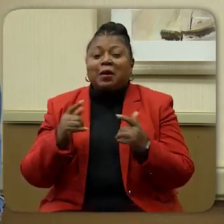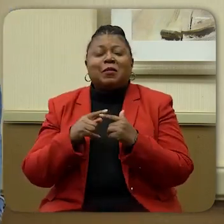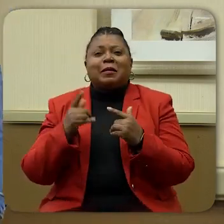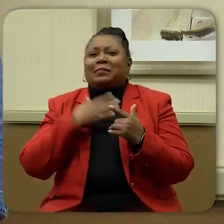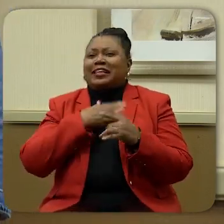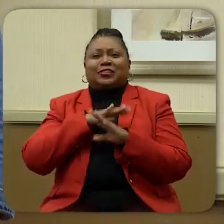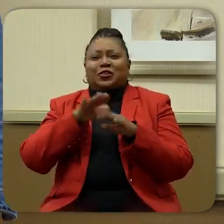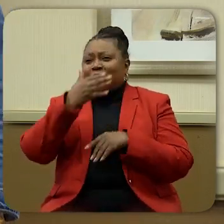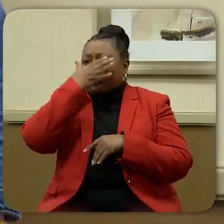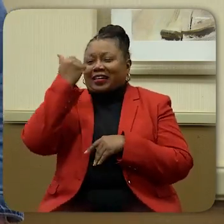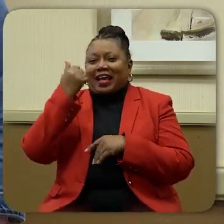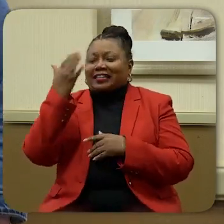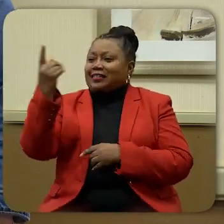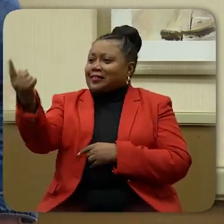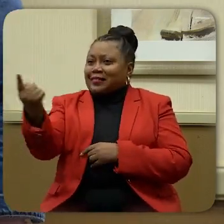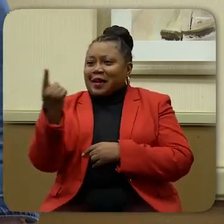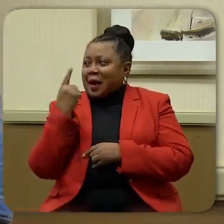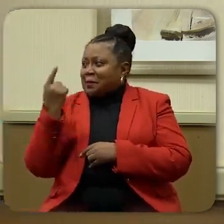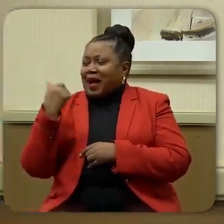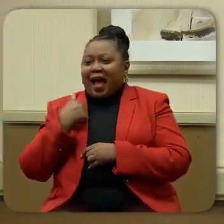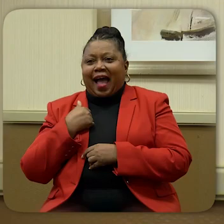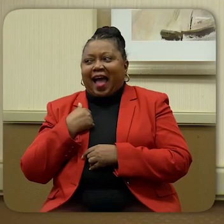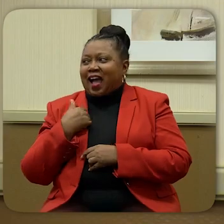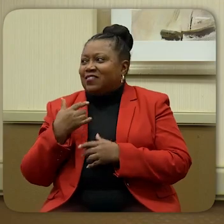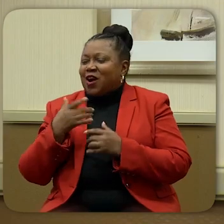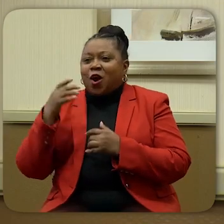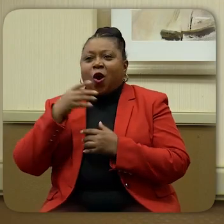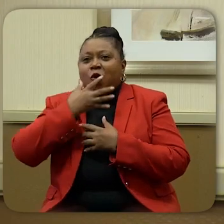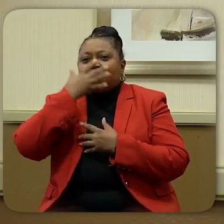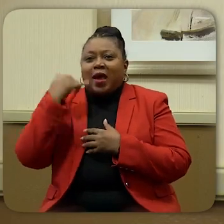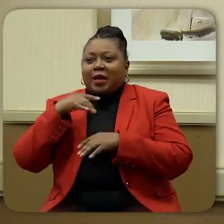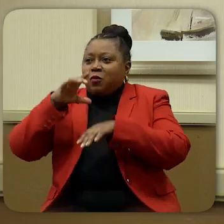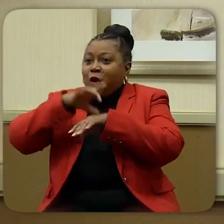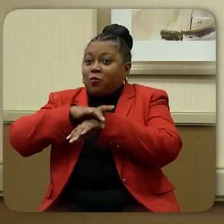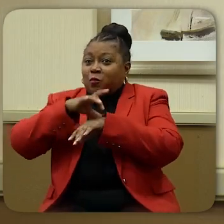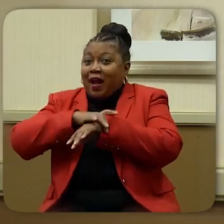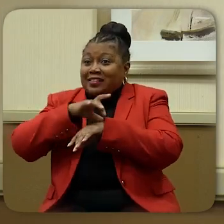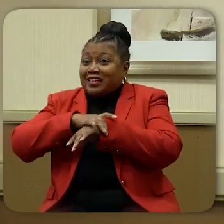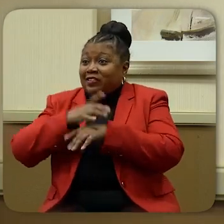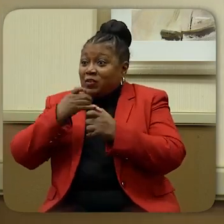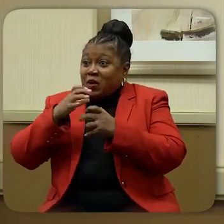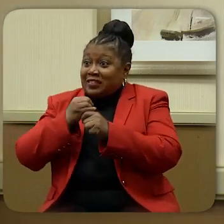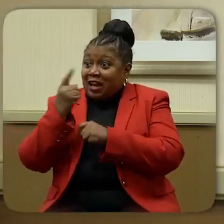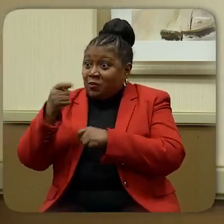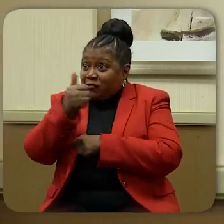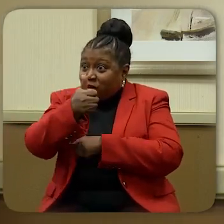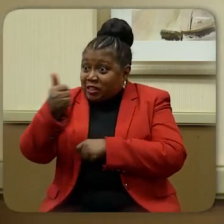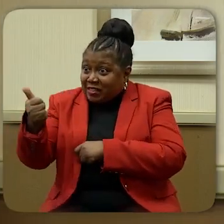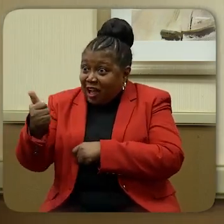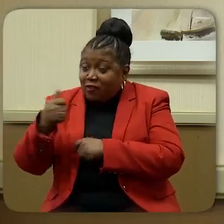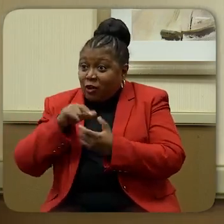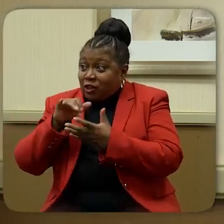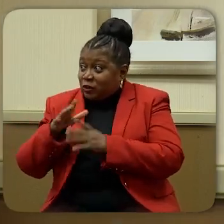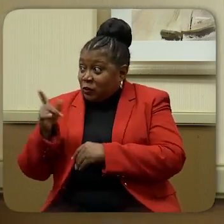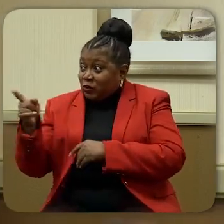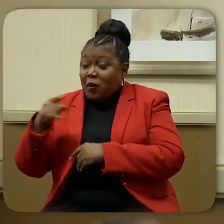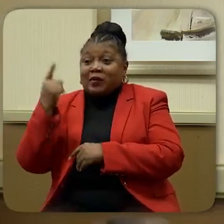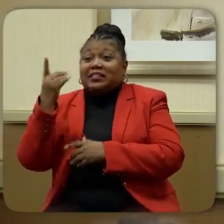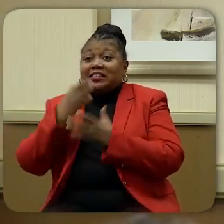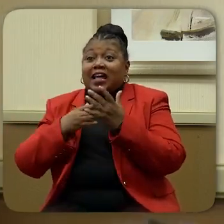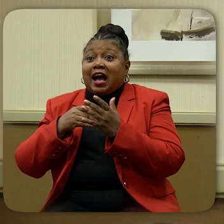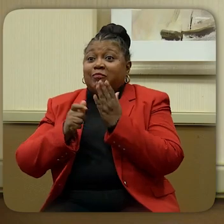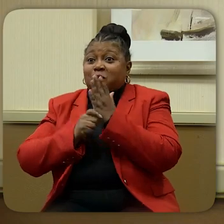But please don't forget to stop up here. I have rainbow bracelets if you want to take one for yourself or your students. There's